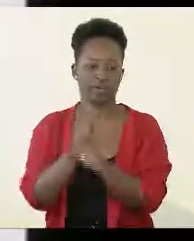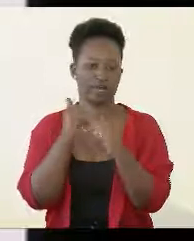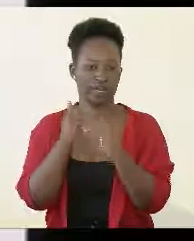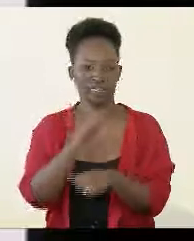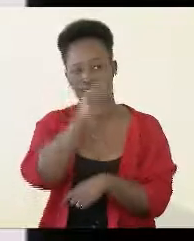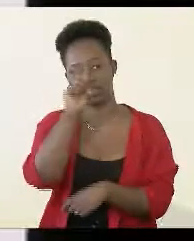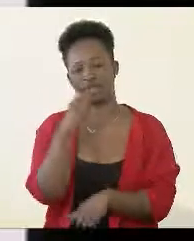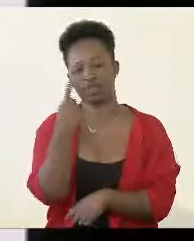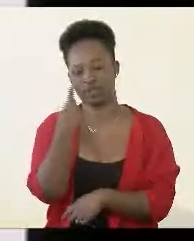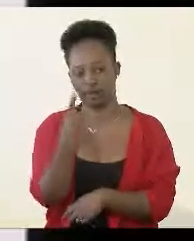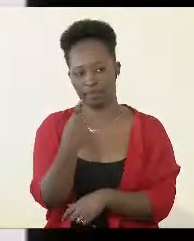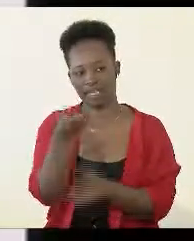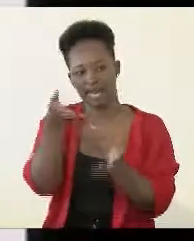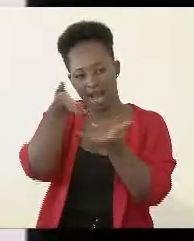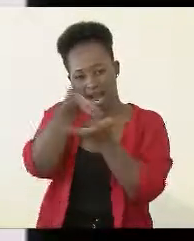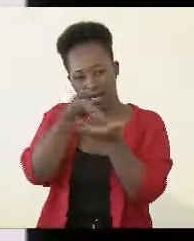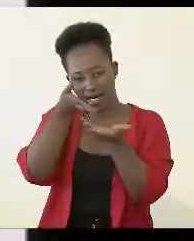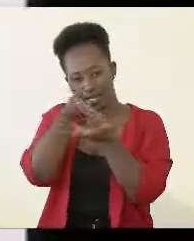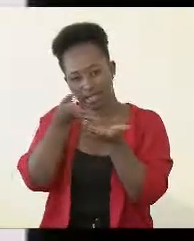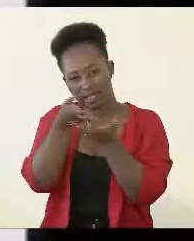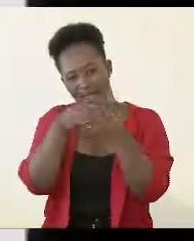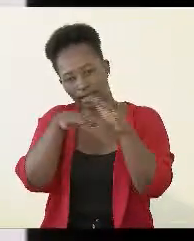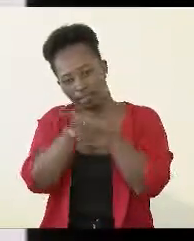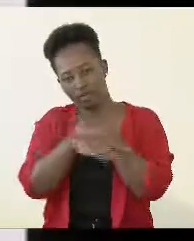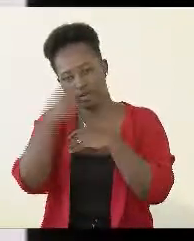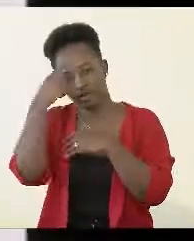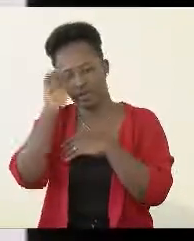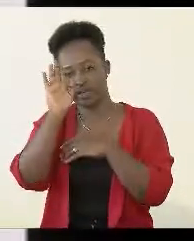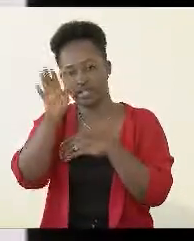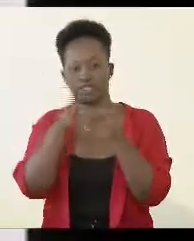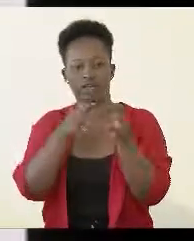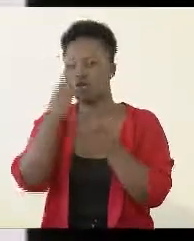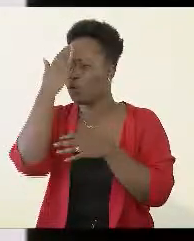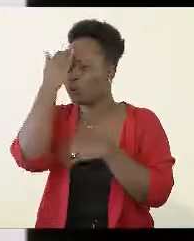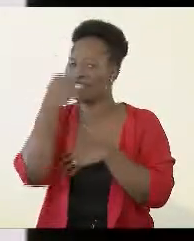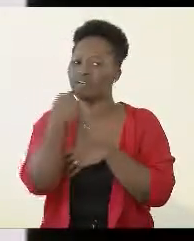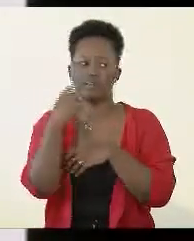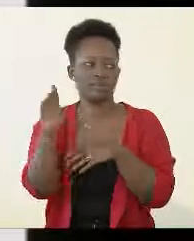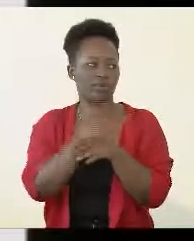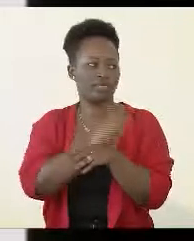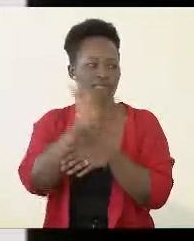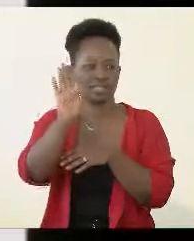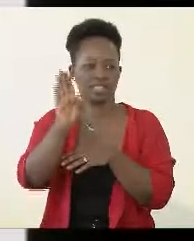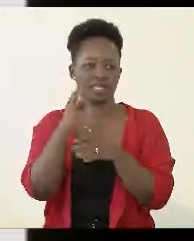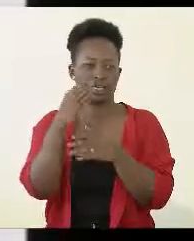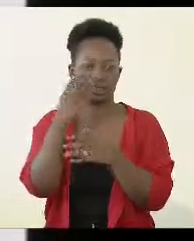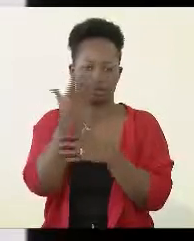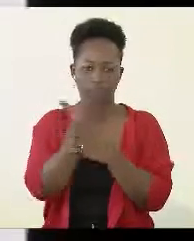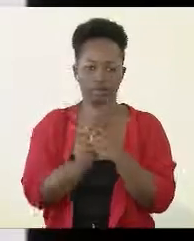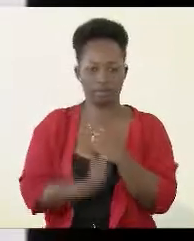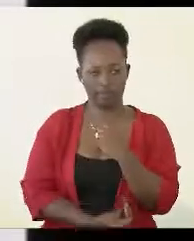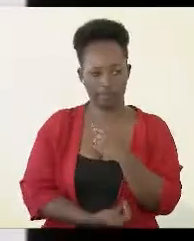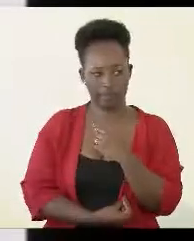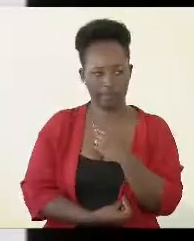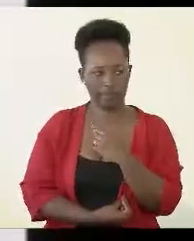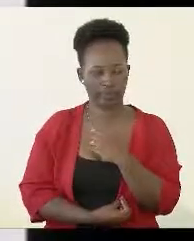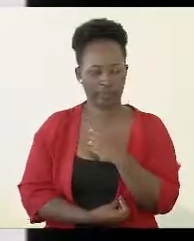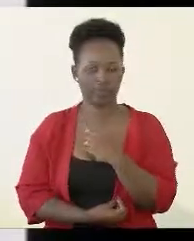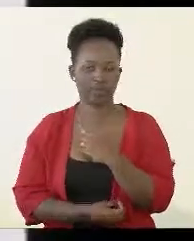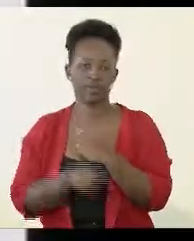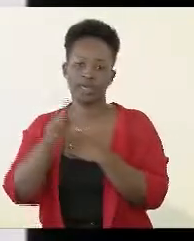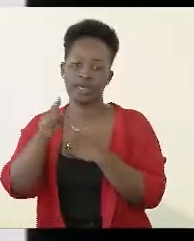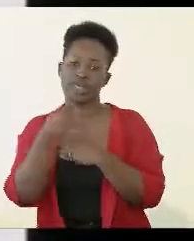said the business was not doing well. Analyze the basis for his statement. So I want you to analyze the